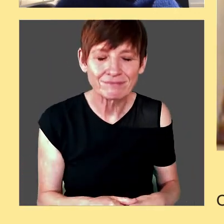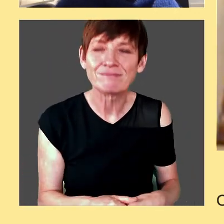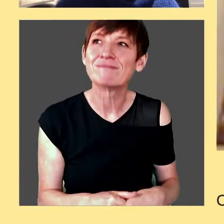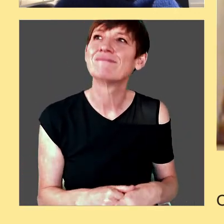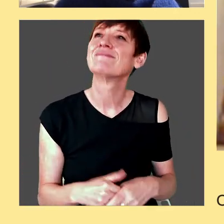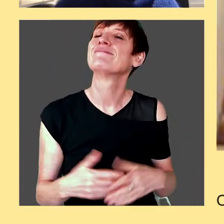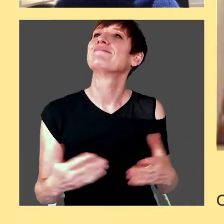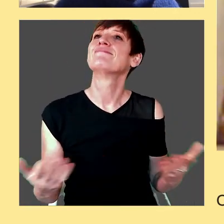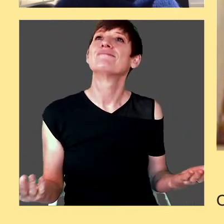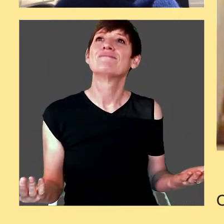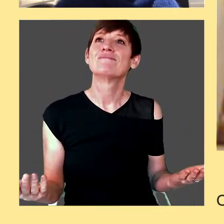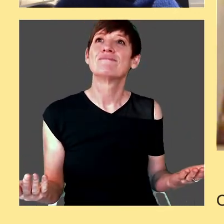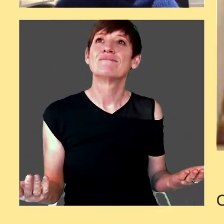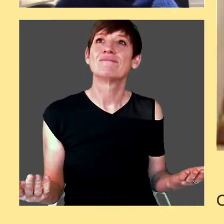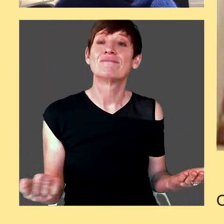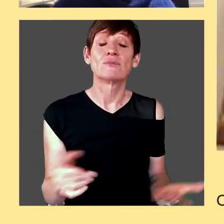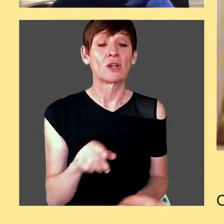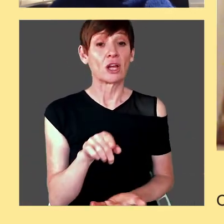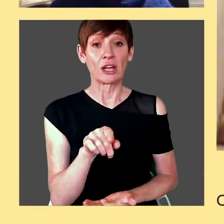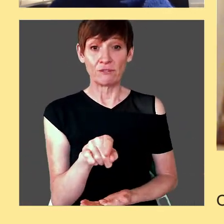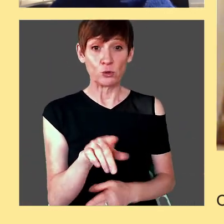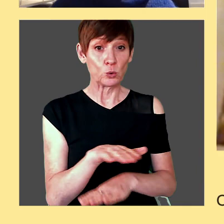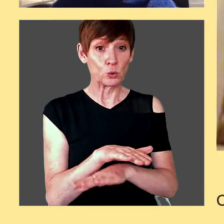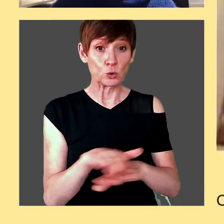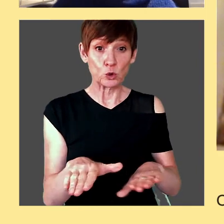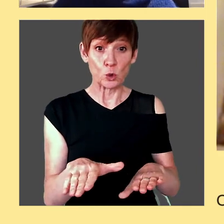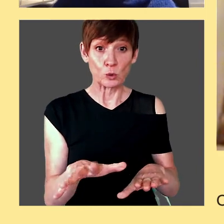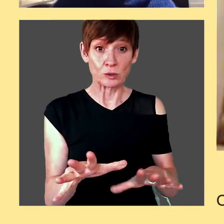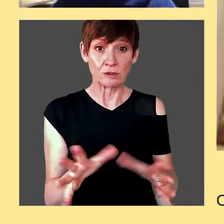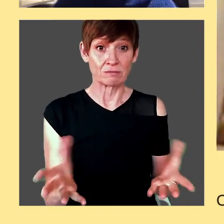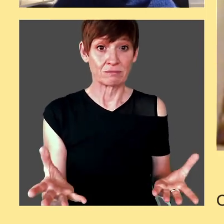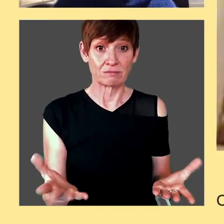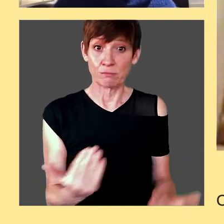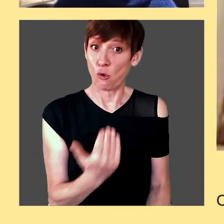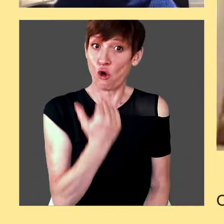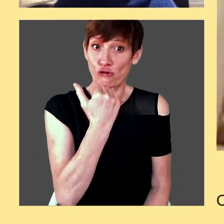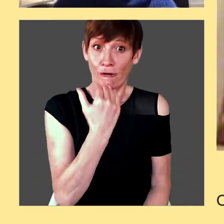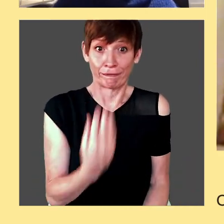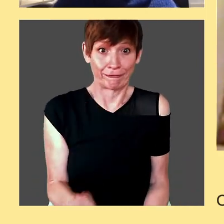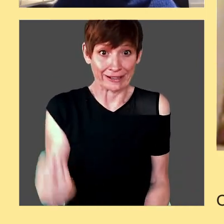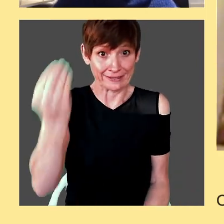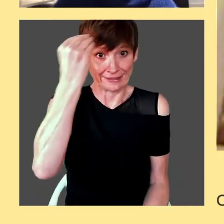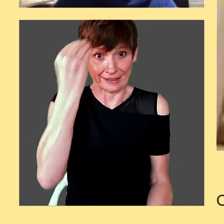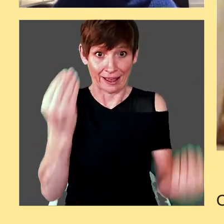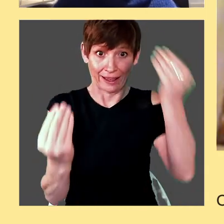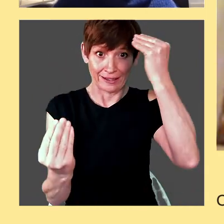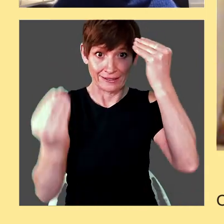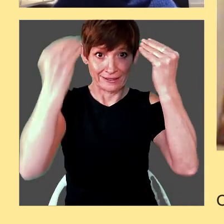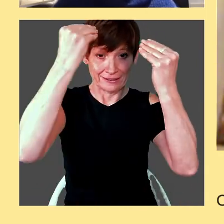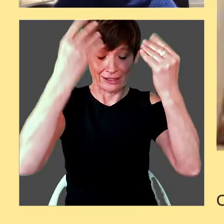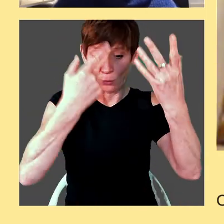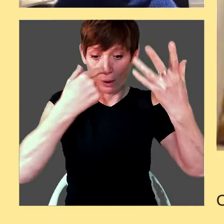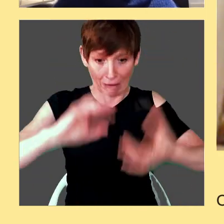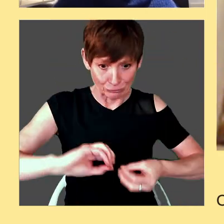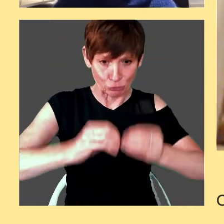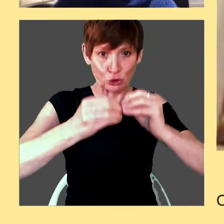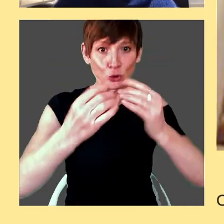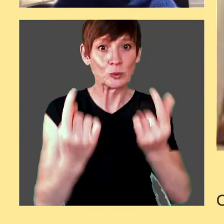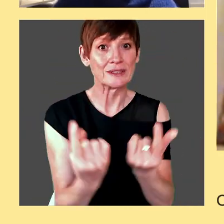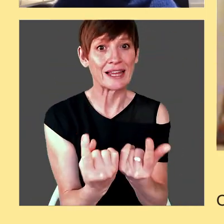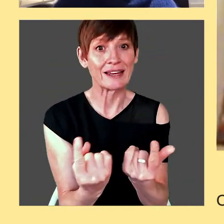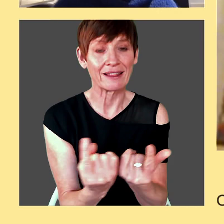of if you haven't got if you don't put anything enough inside, it can't produce anything for you. You